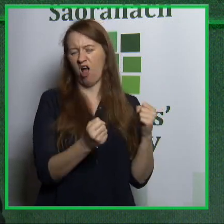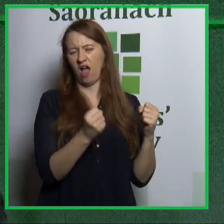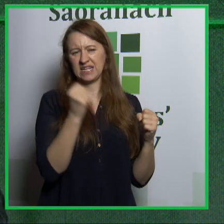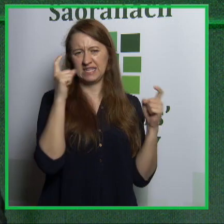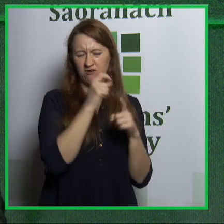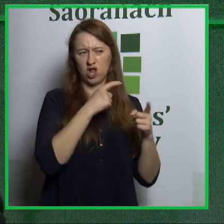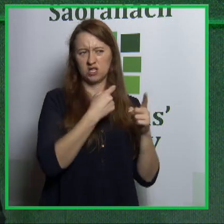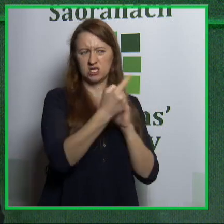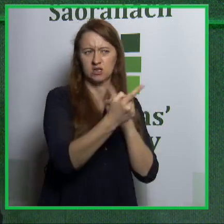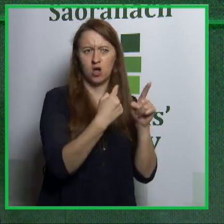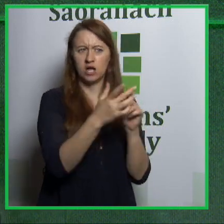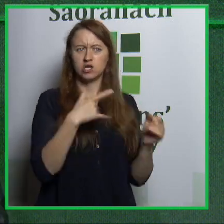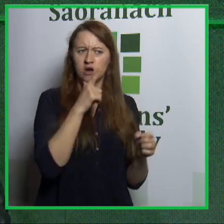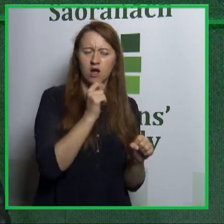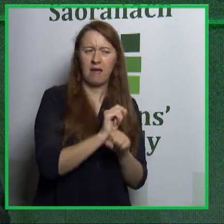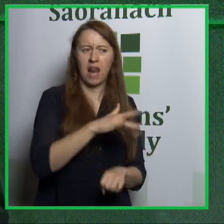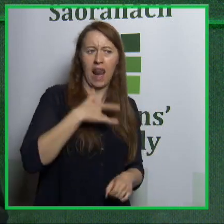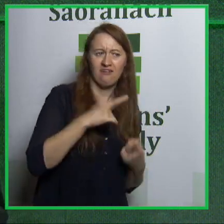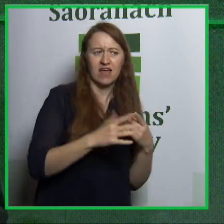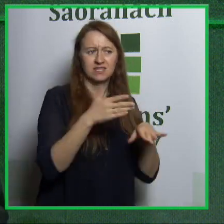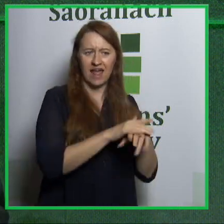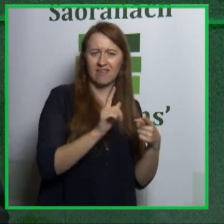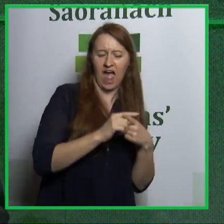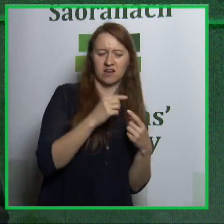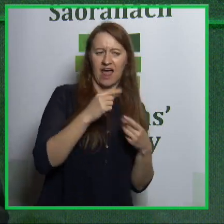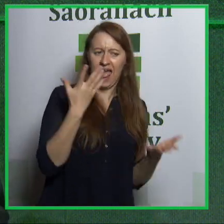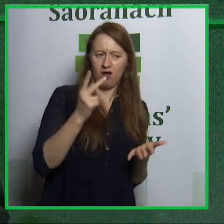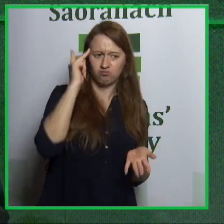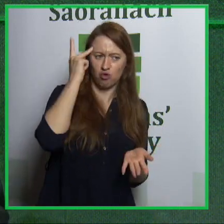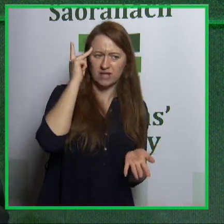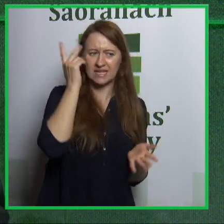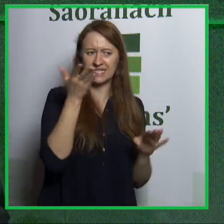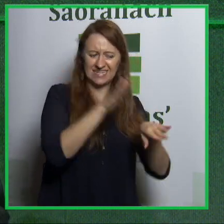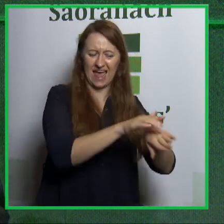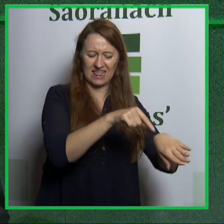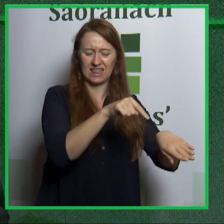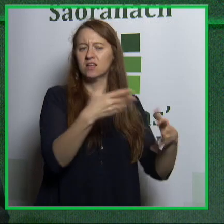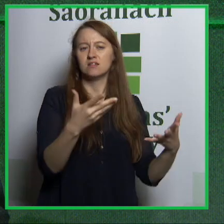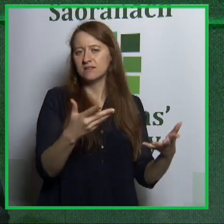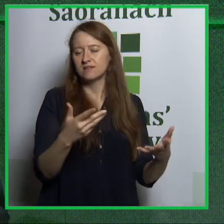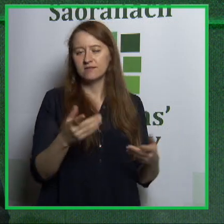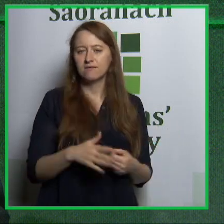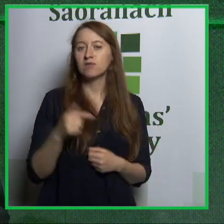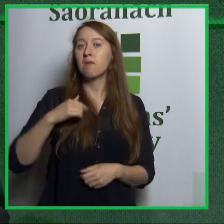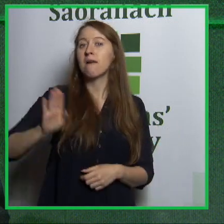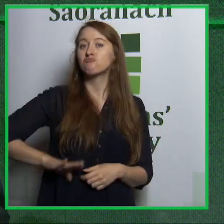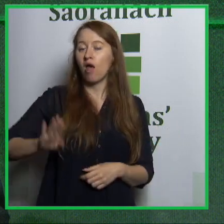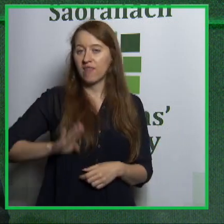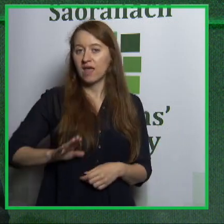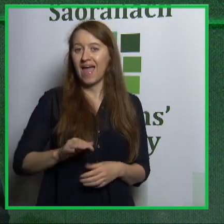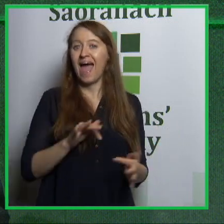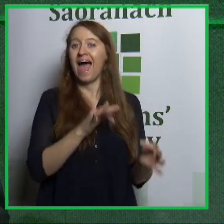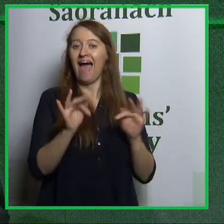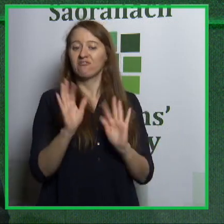you know, life and death and how do you process death. For my brother, following his initial overdose in